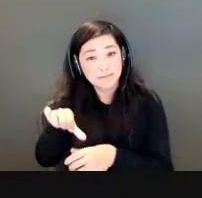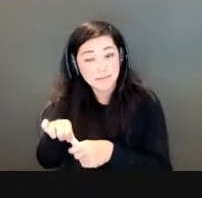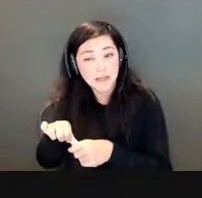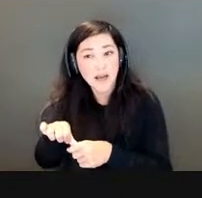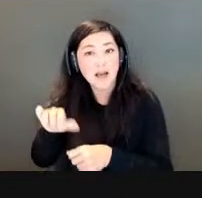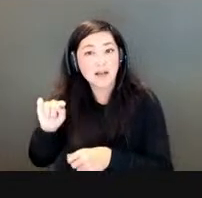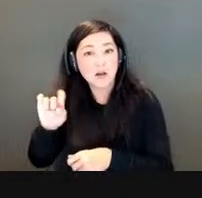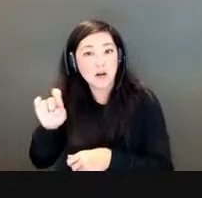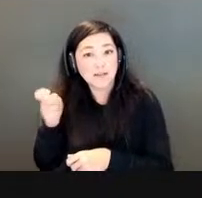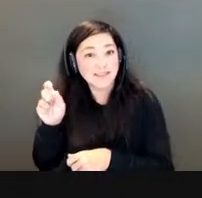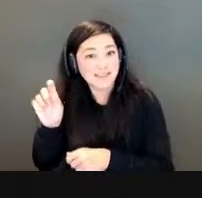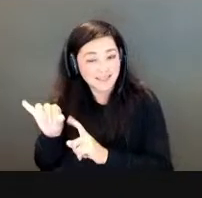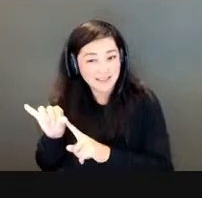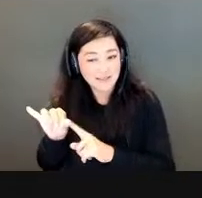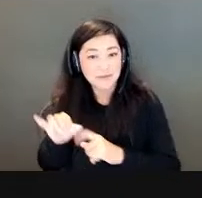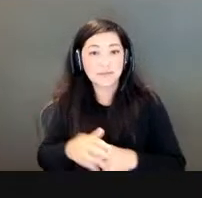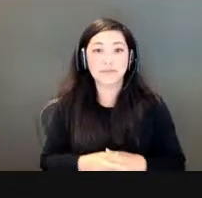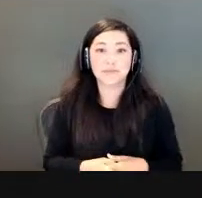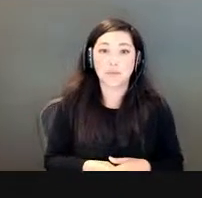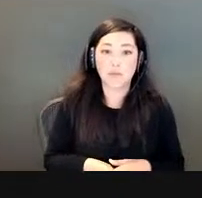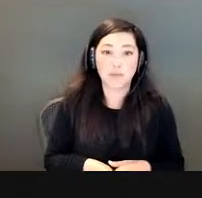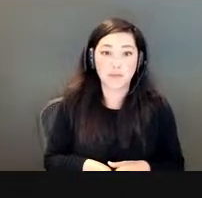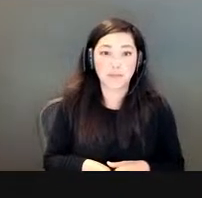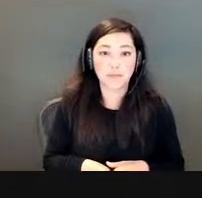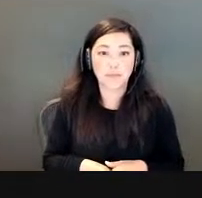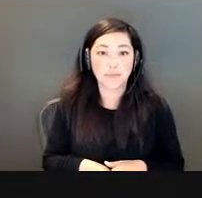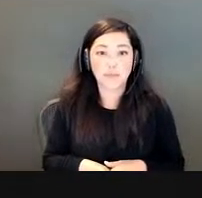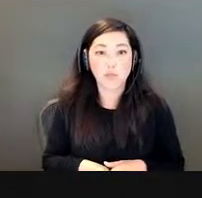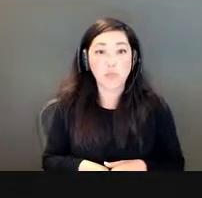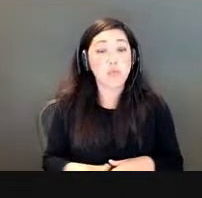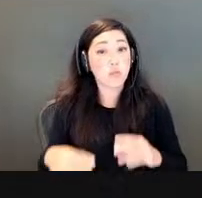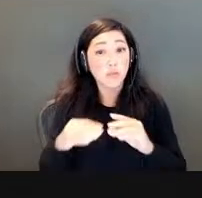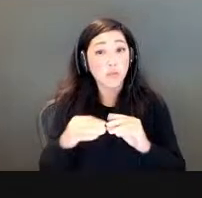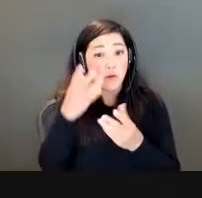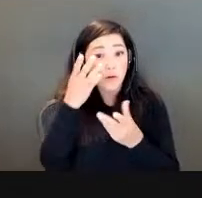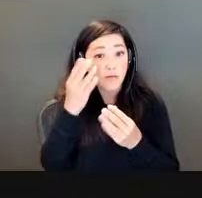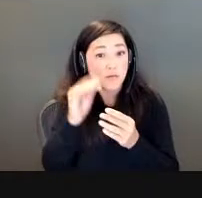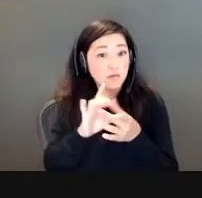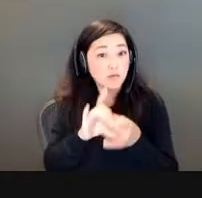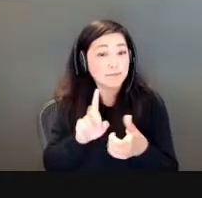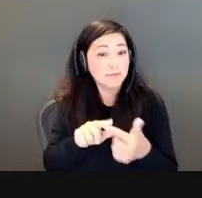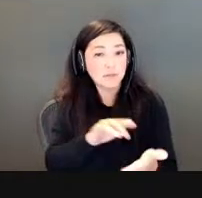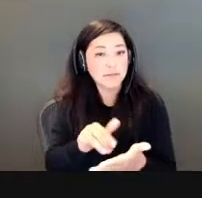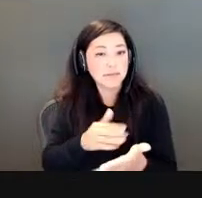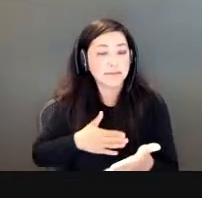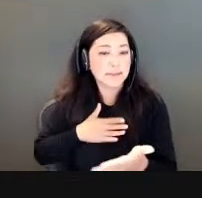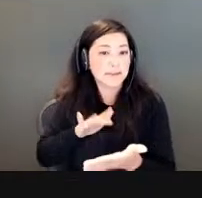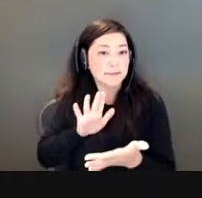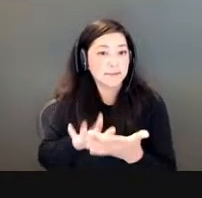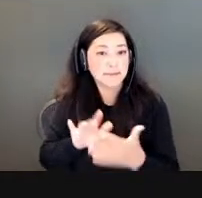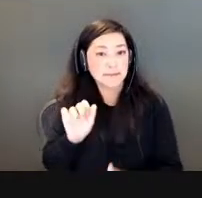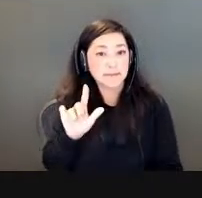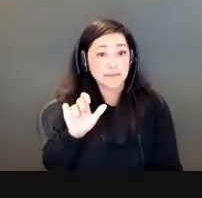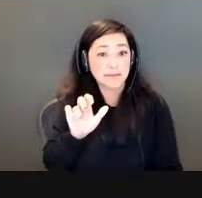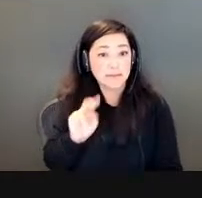associated with participating in this study. For more information about the study, please contact Allison Novak